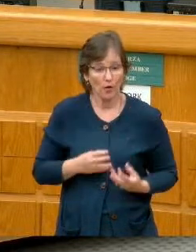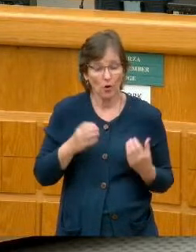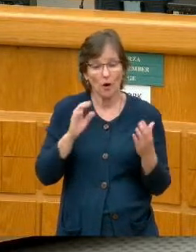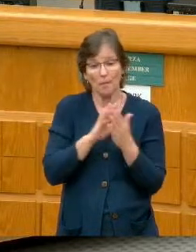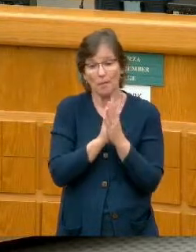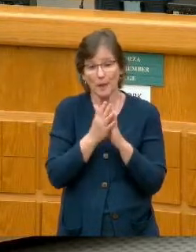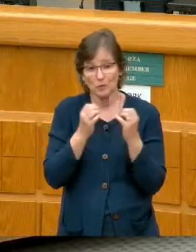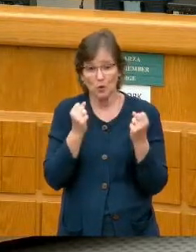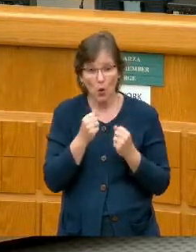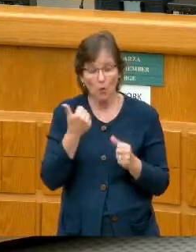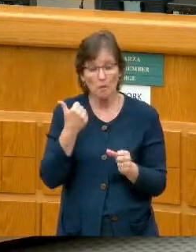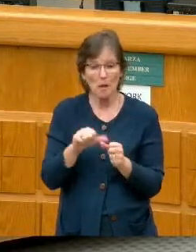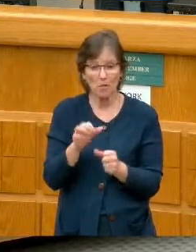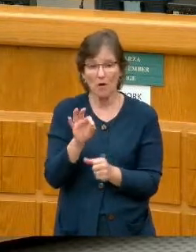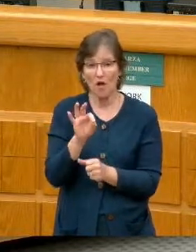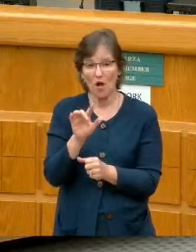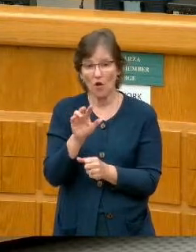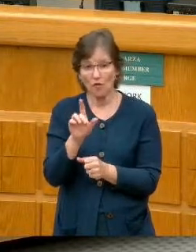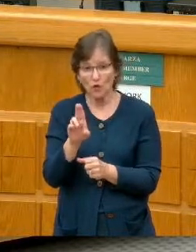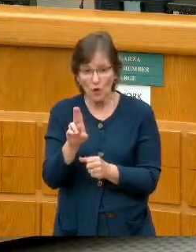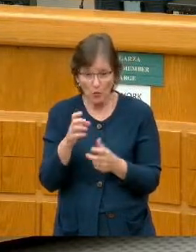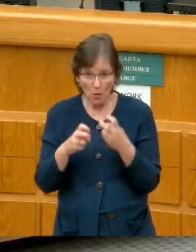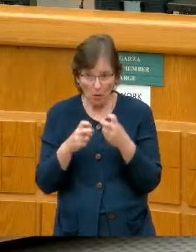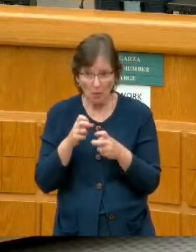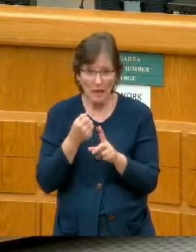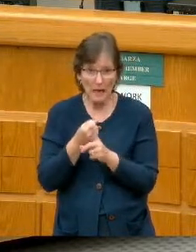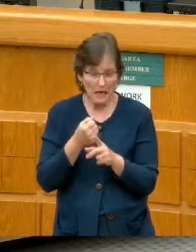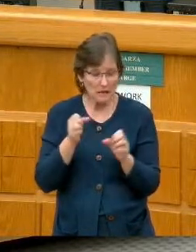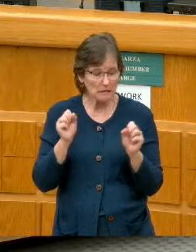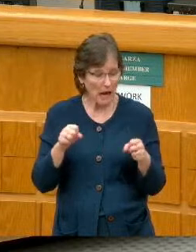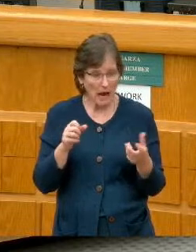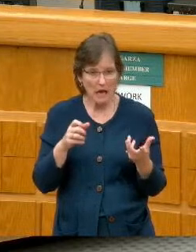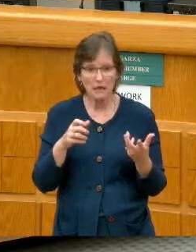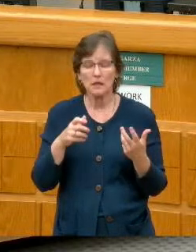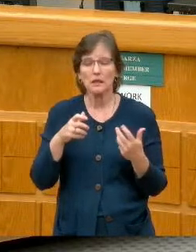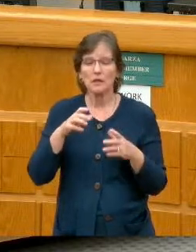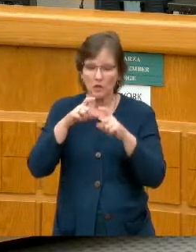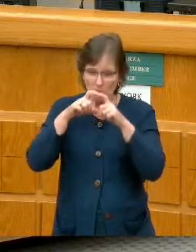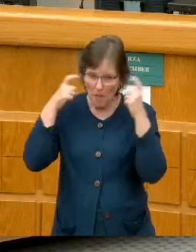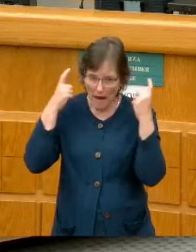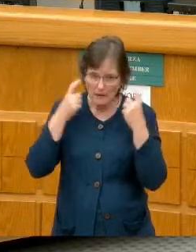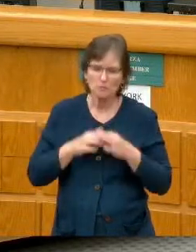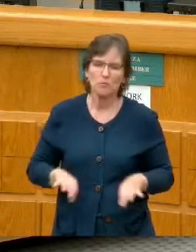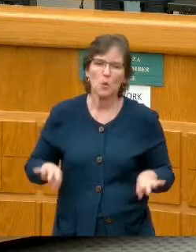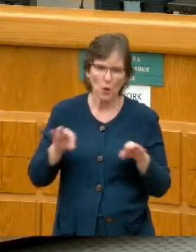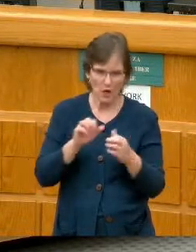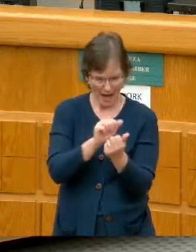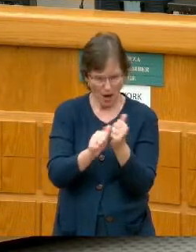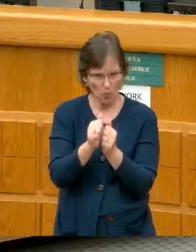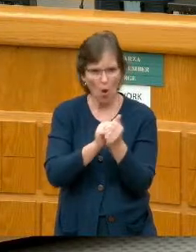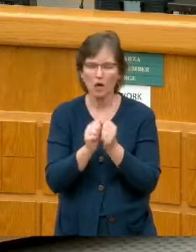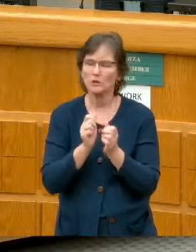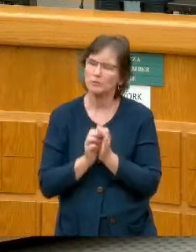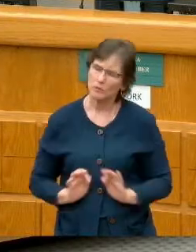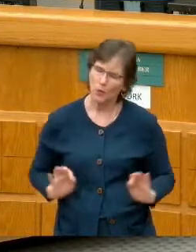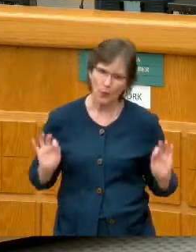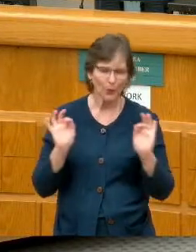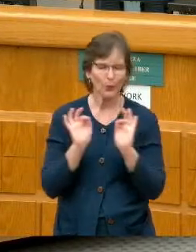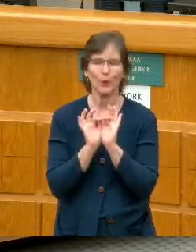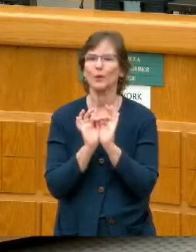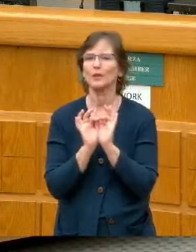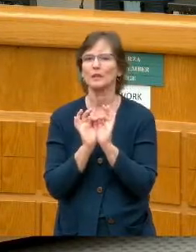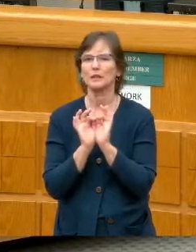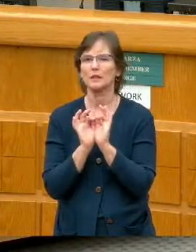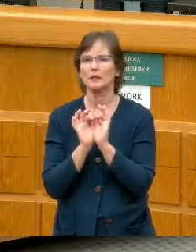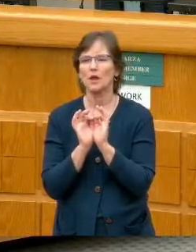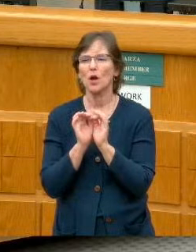protect ourselves from another outbreak of COVID-19. Last week I showed projections based upon the number of people that have been